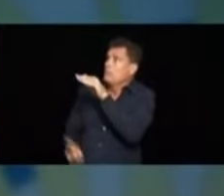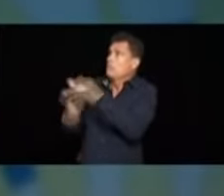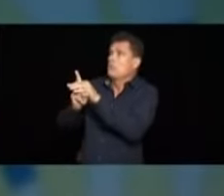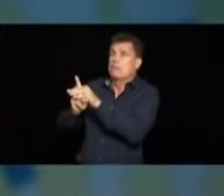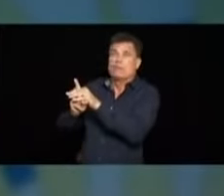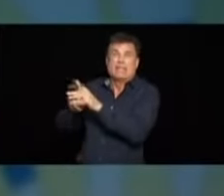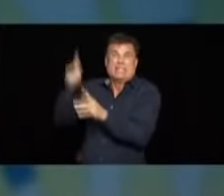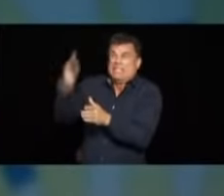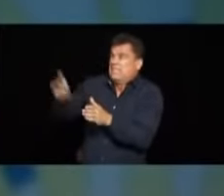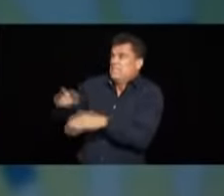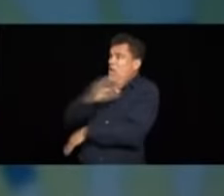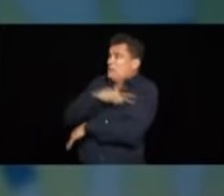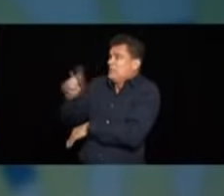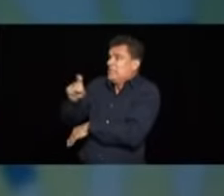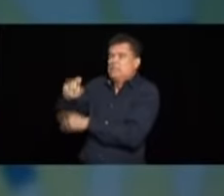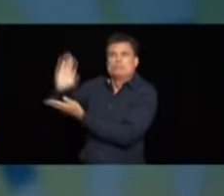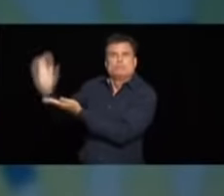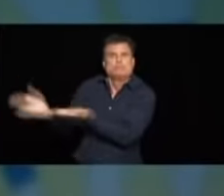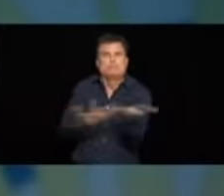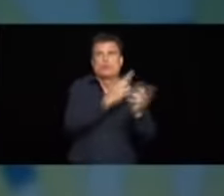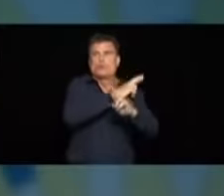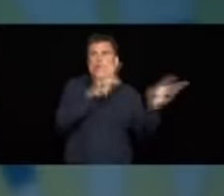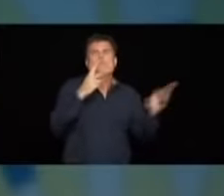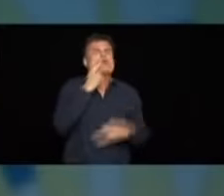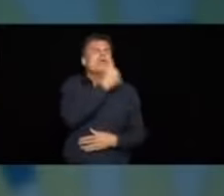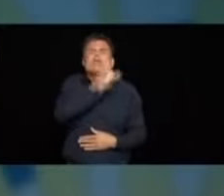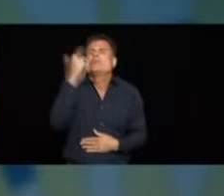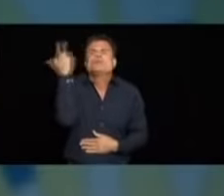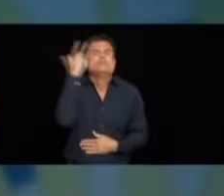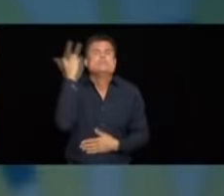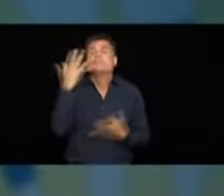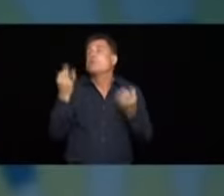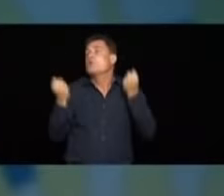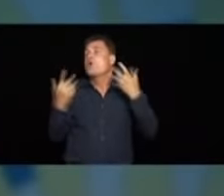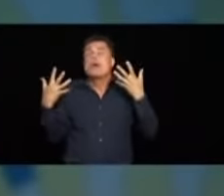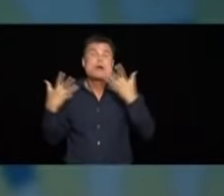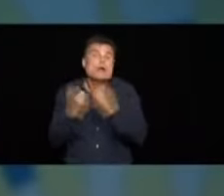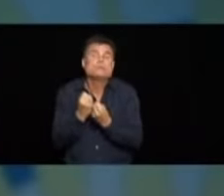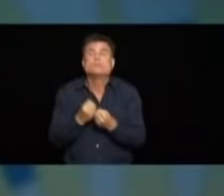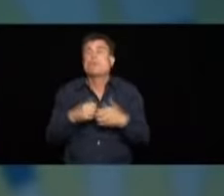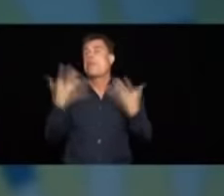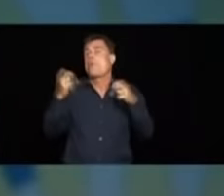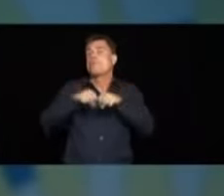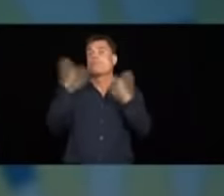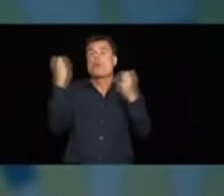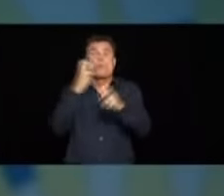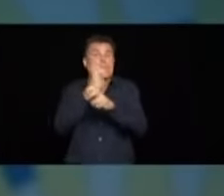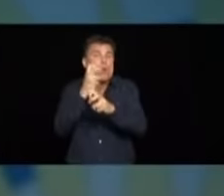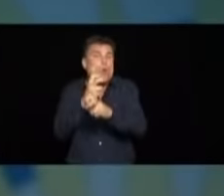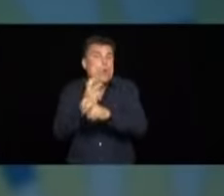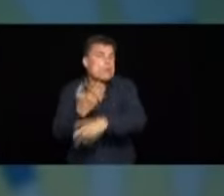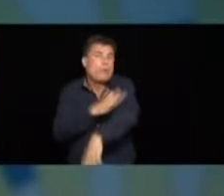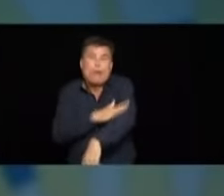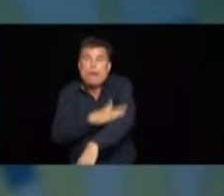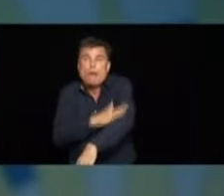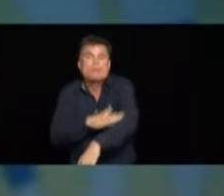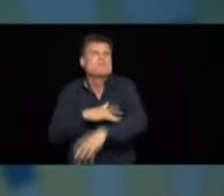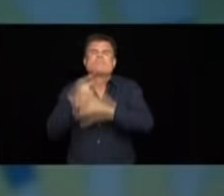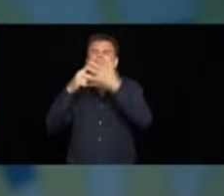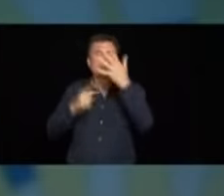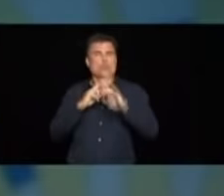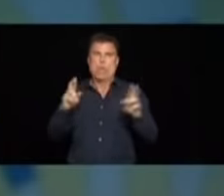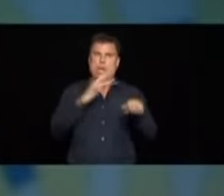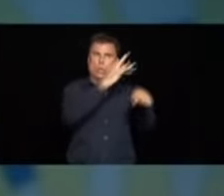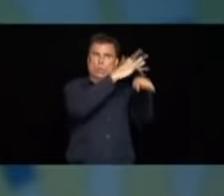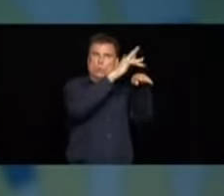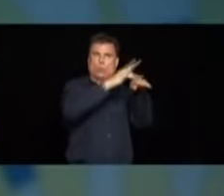motor vehicle crashes or breaking bones or having heart attacks. And we are monitoring that very carefully. We are